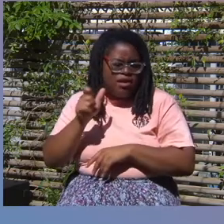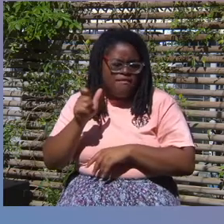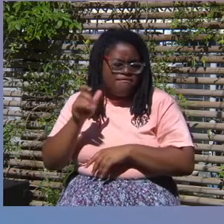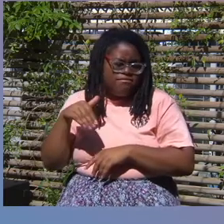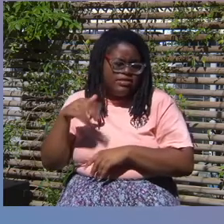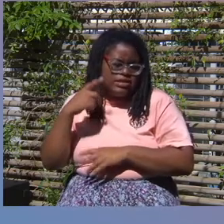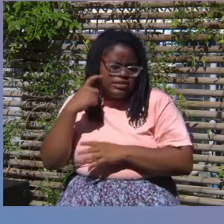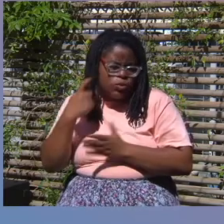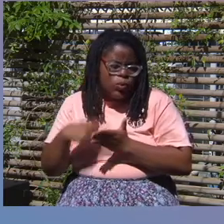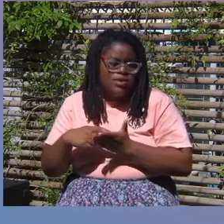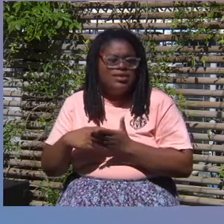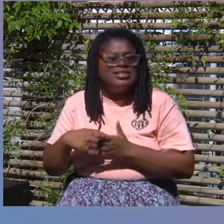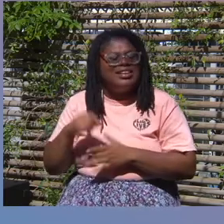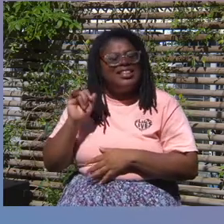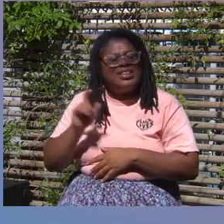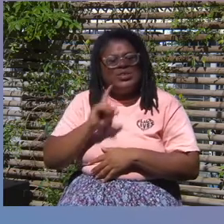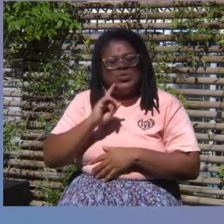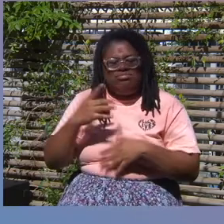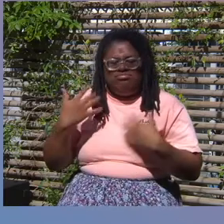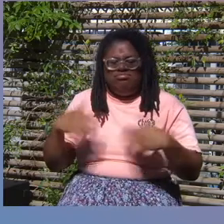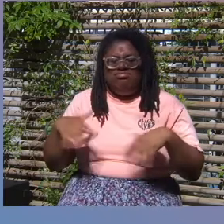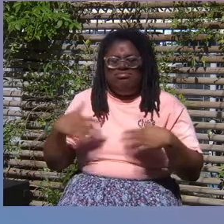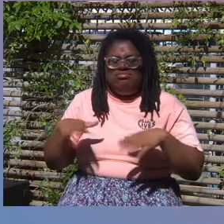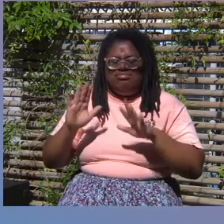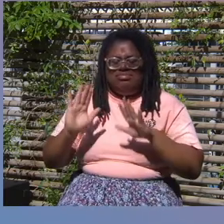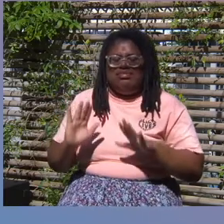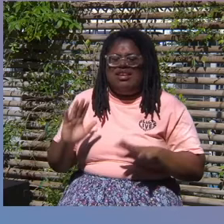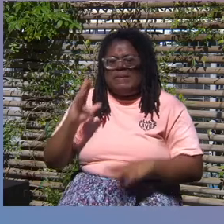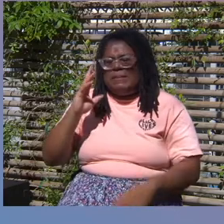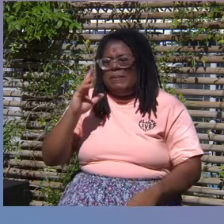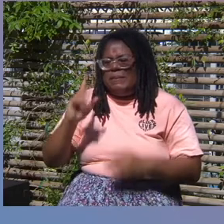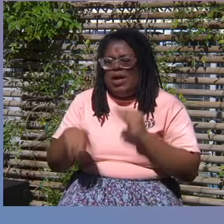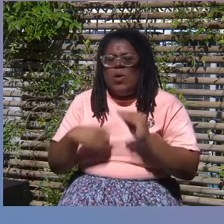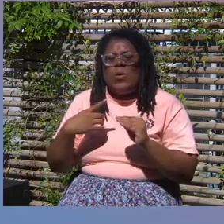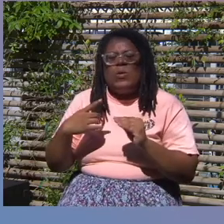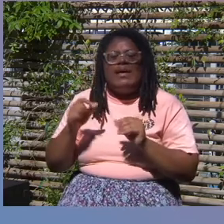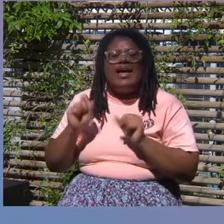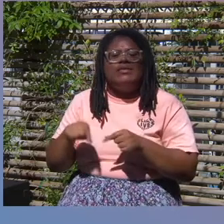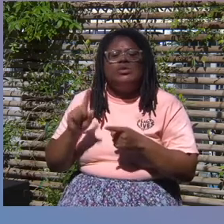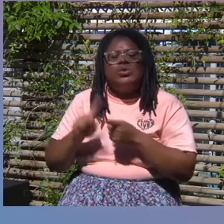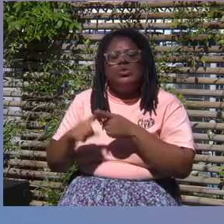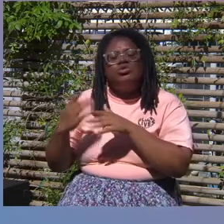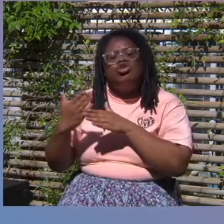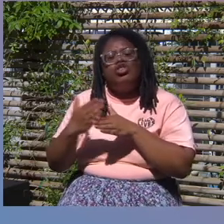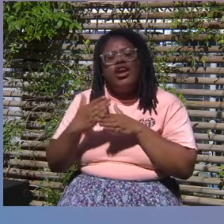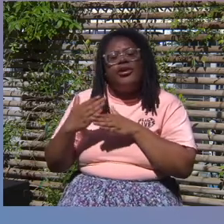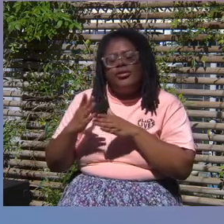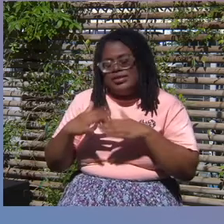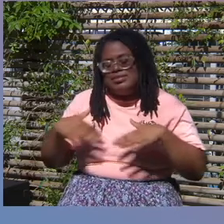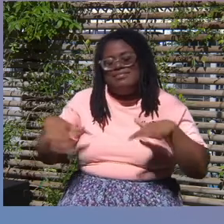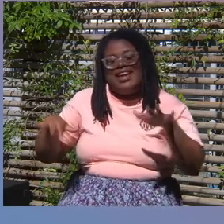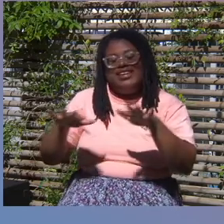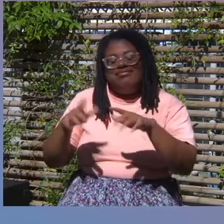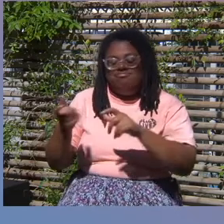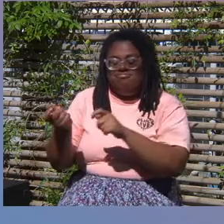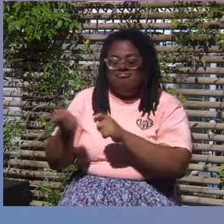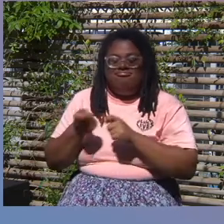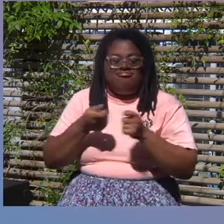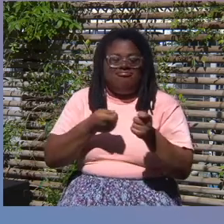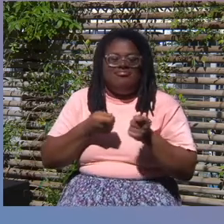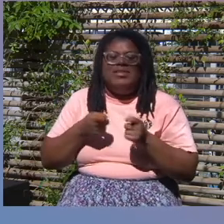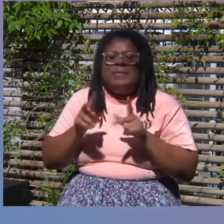haven't seen. And I think there's something really gorgeous about being able to share space and pull